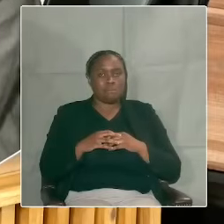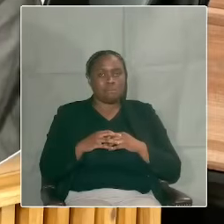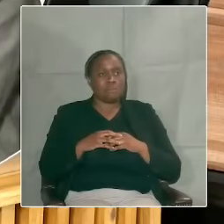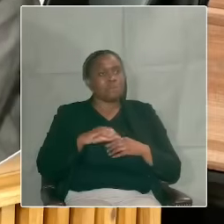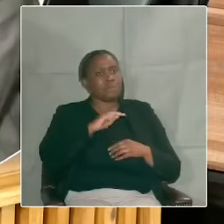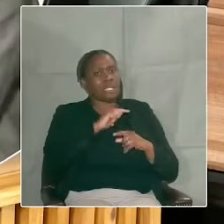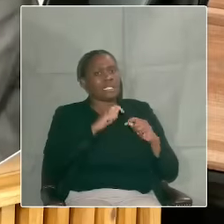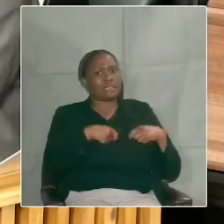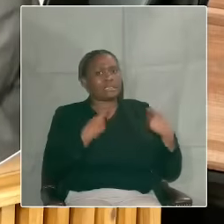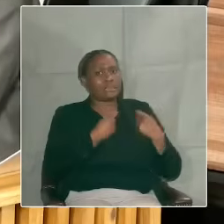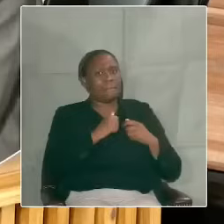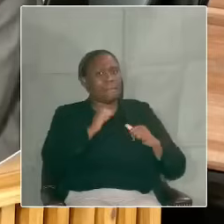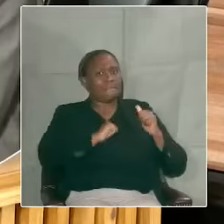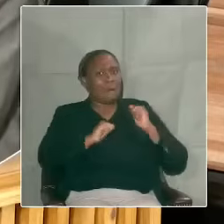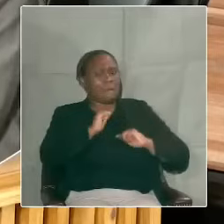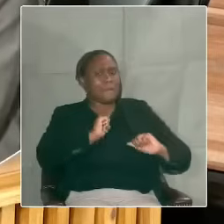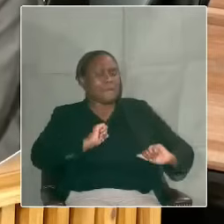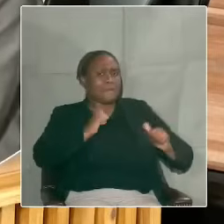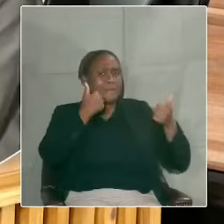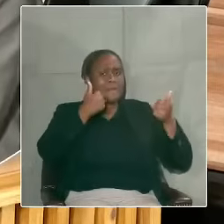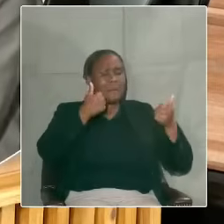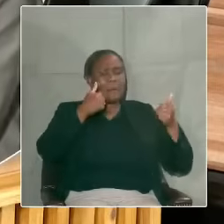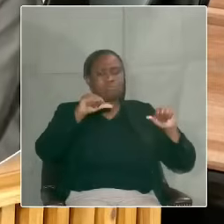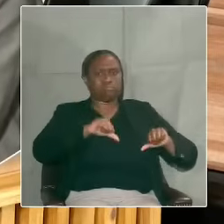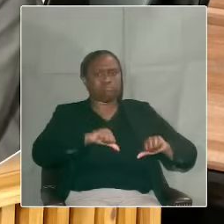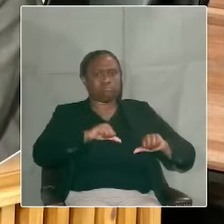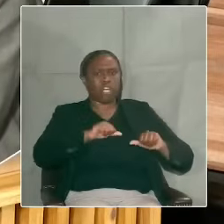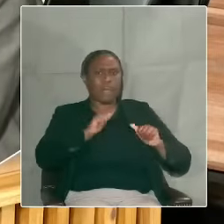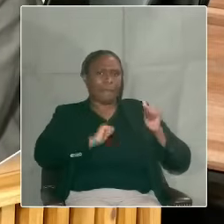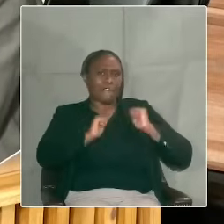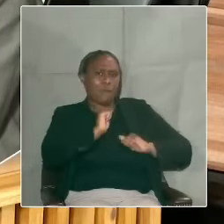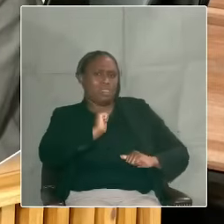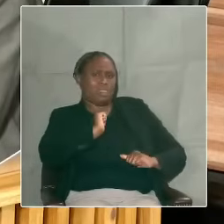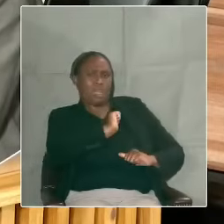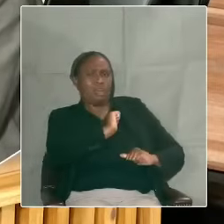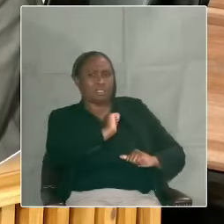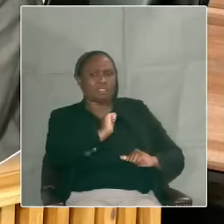the performance of the task team. If I can just ask you to just deal with that.